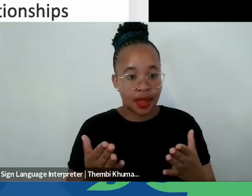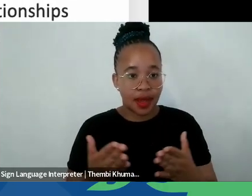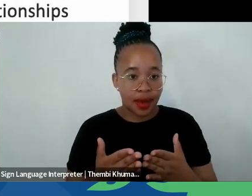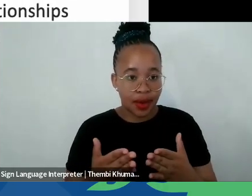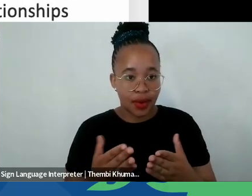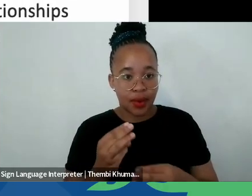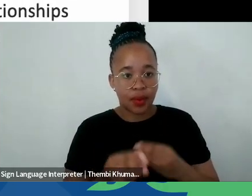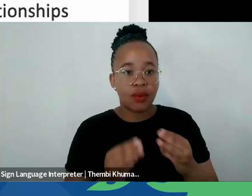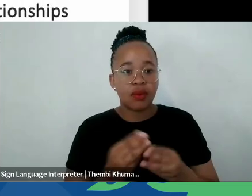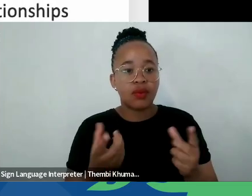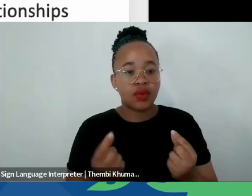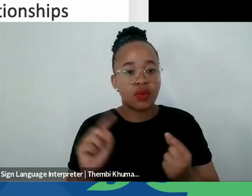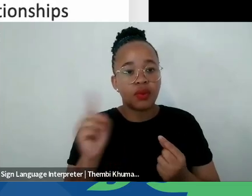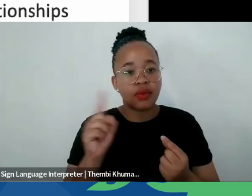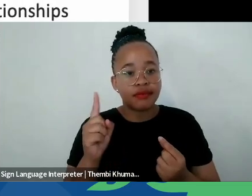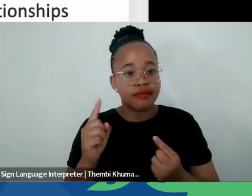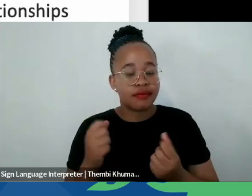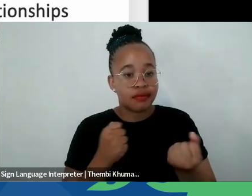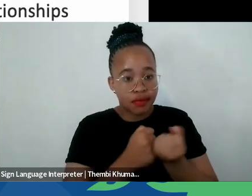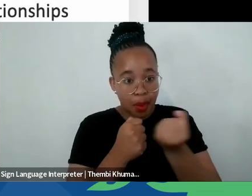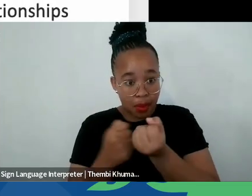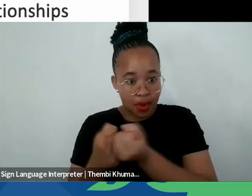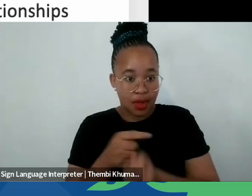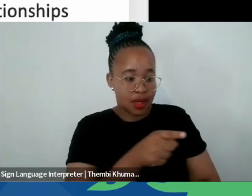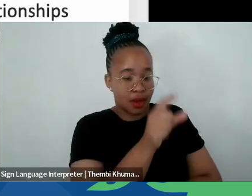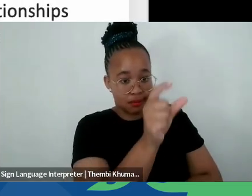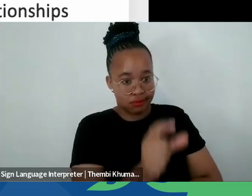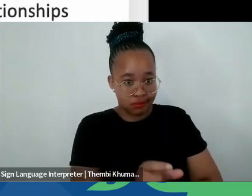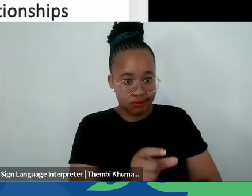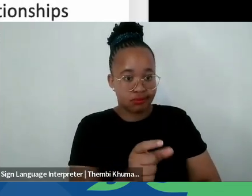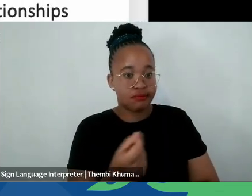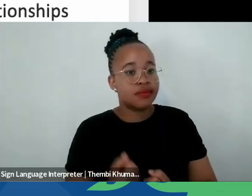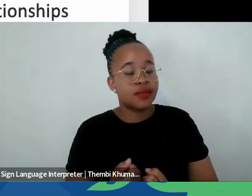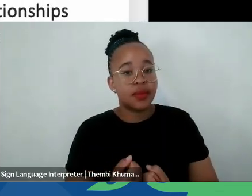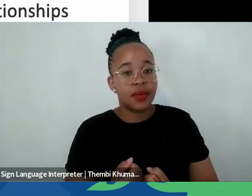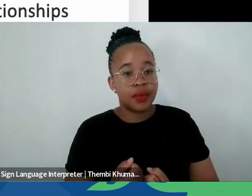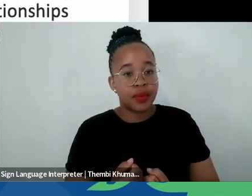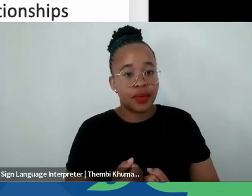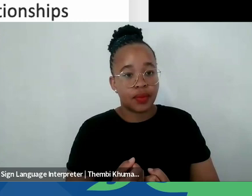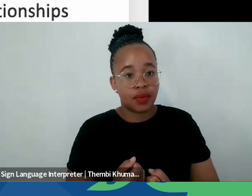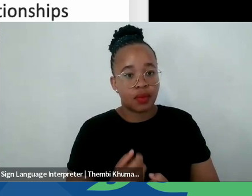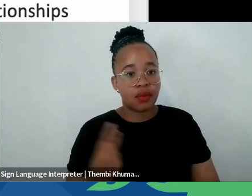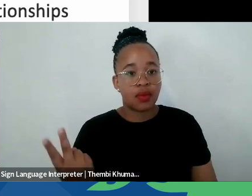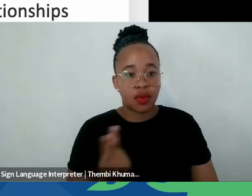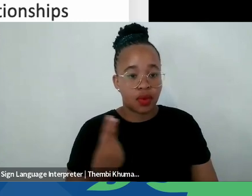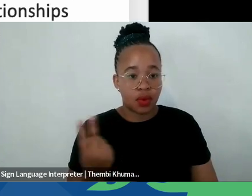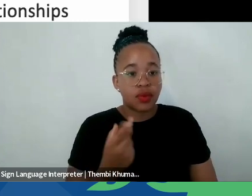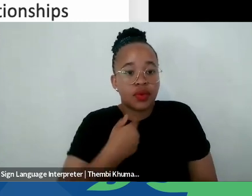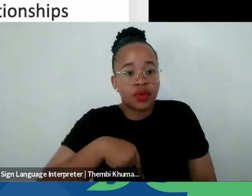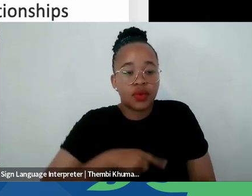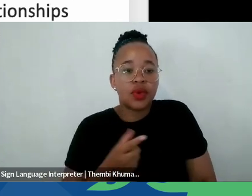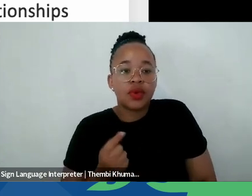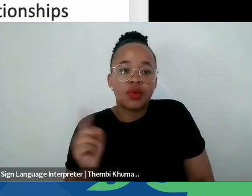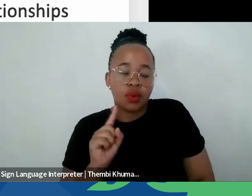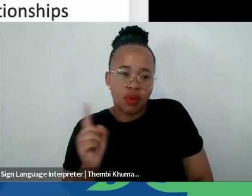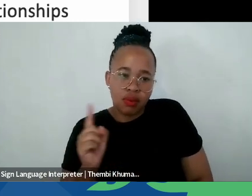the client and supported the client, and also body support. We also sent a smaller